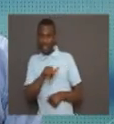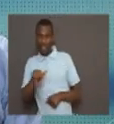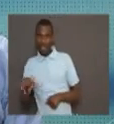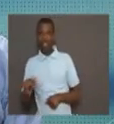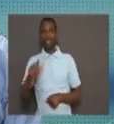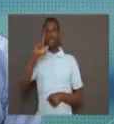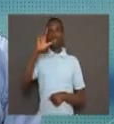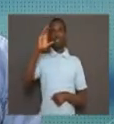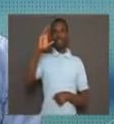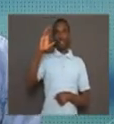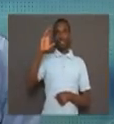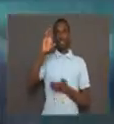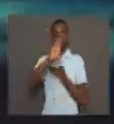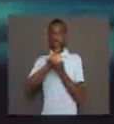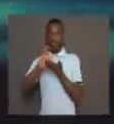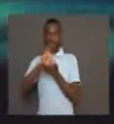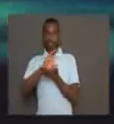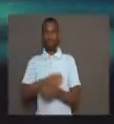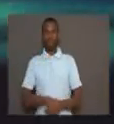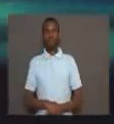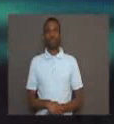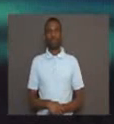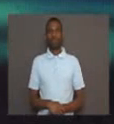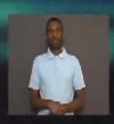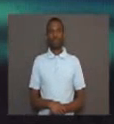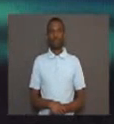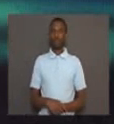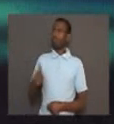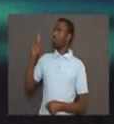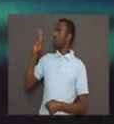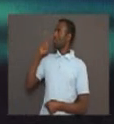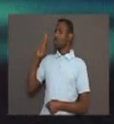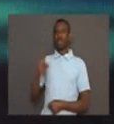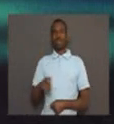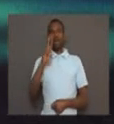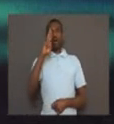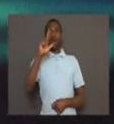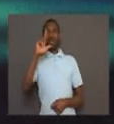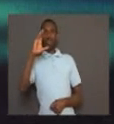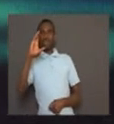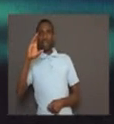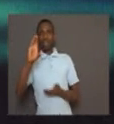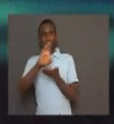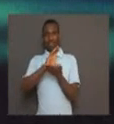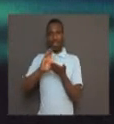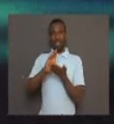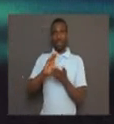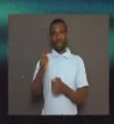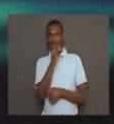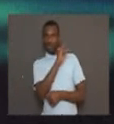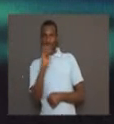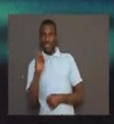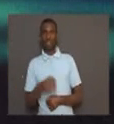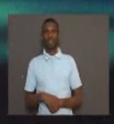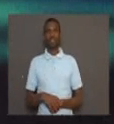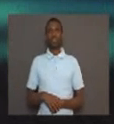an LC circuit. In an RLC circuit, however,